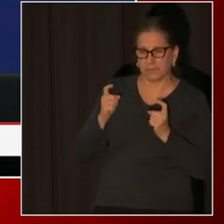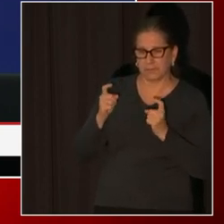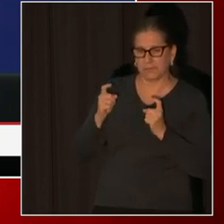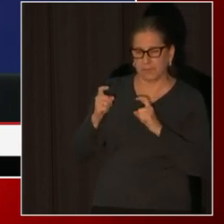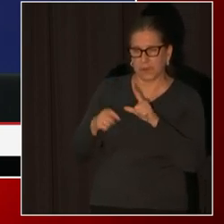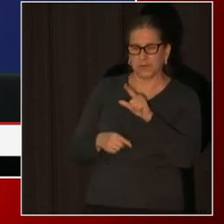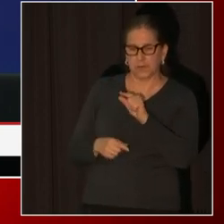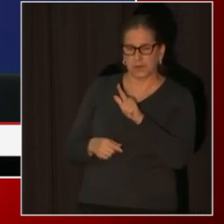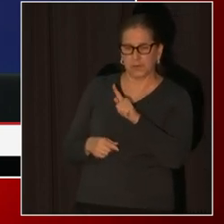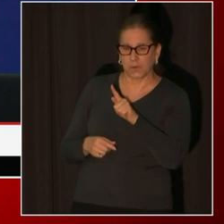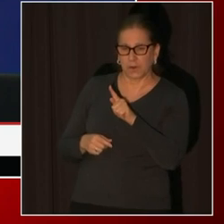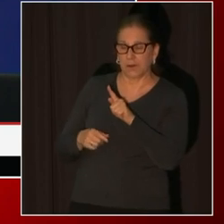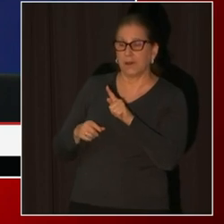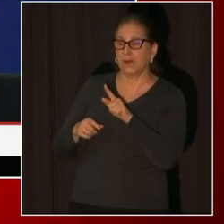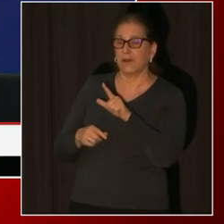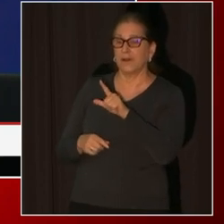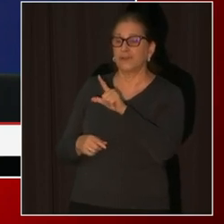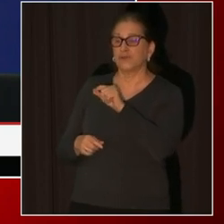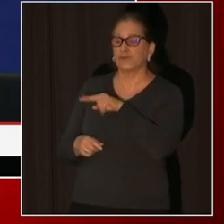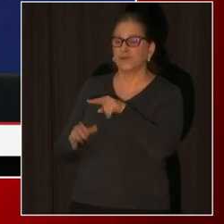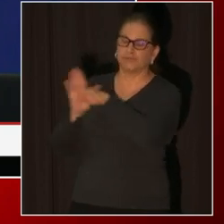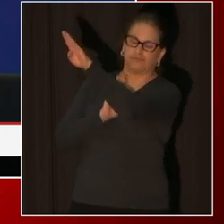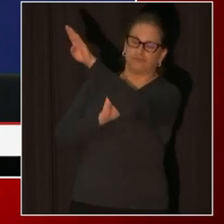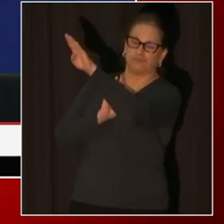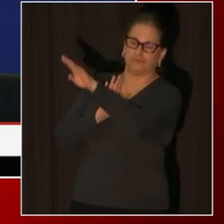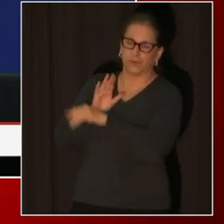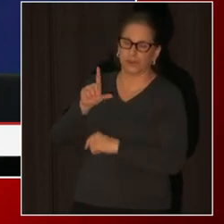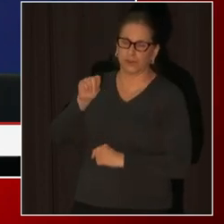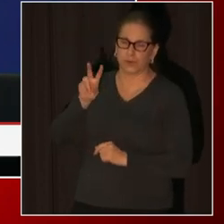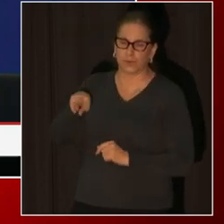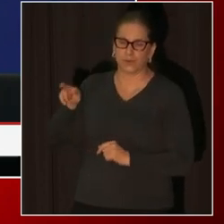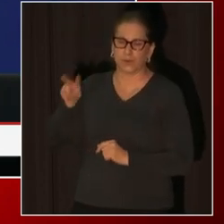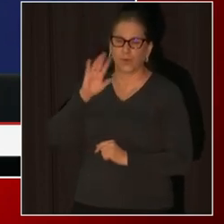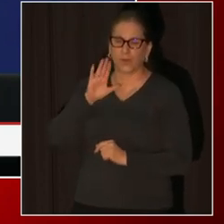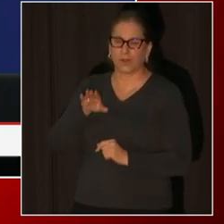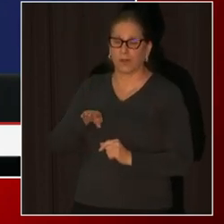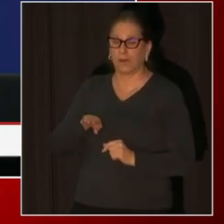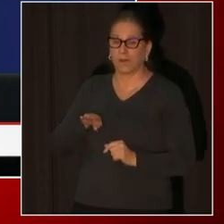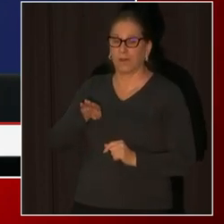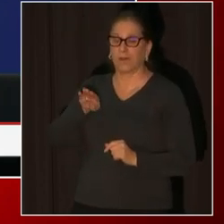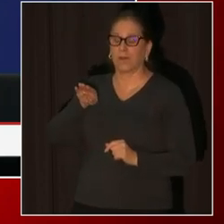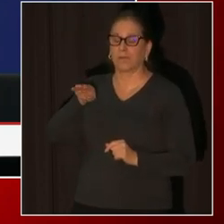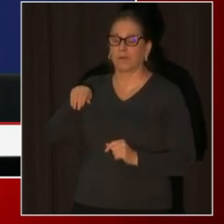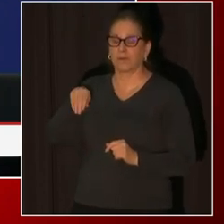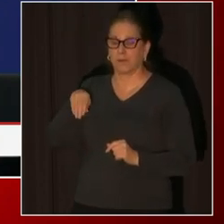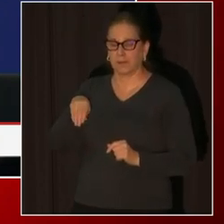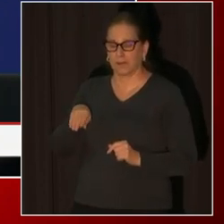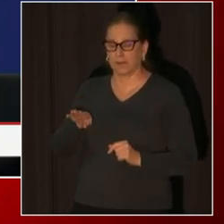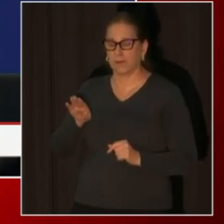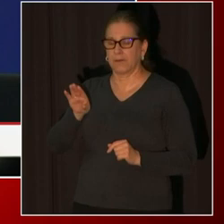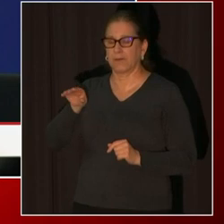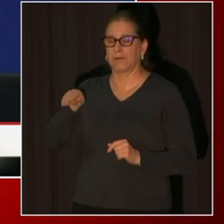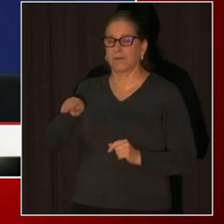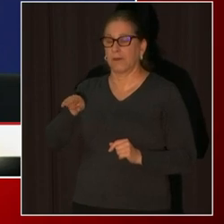go down, we're down for a little while, and then we go up. It's more like a Nike swoosh kind of pattern. So we're assuming that we